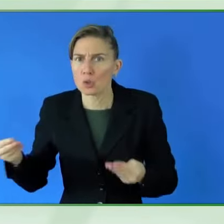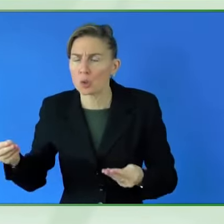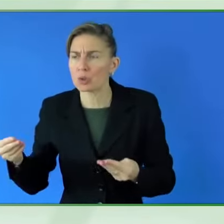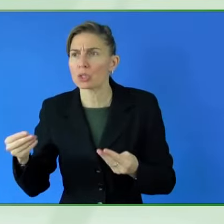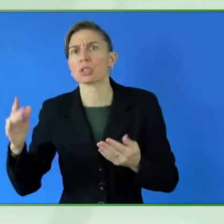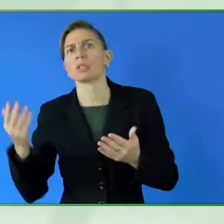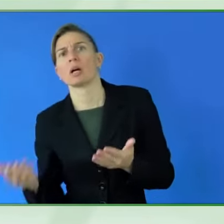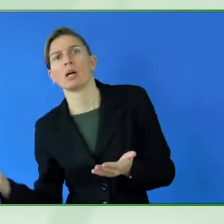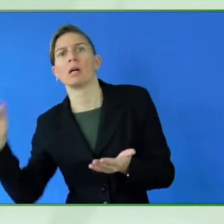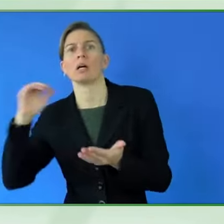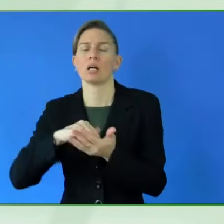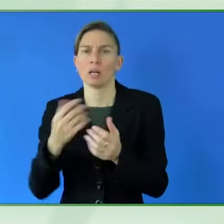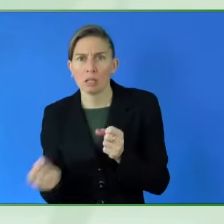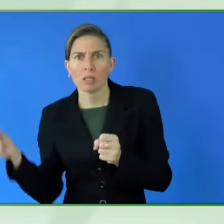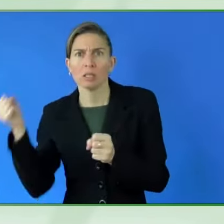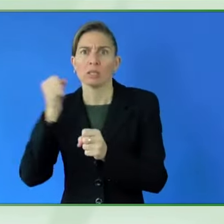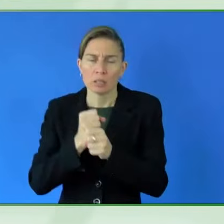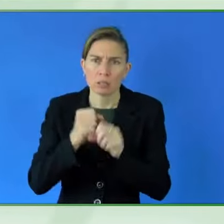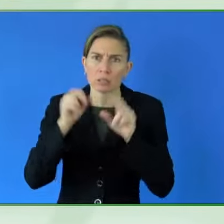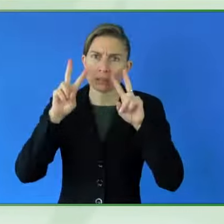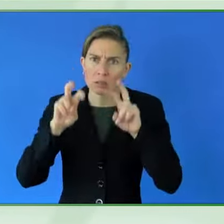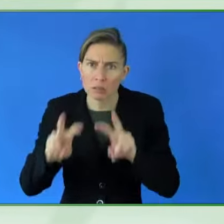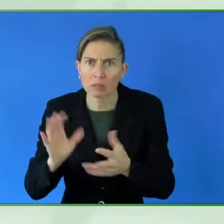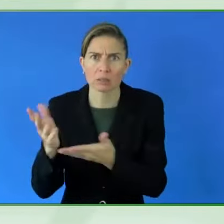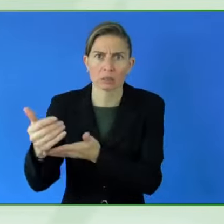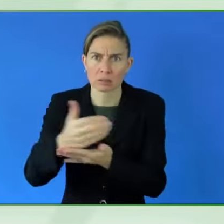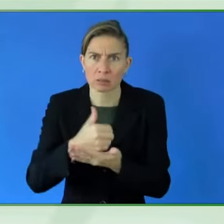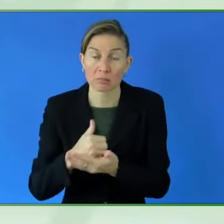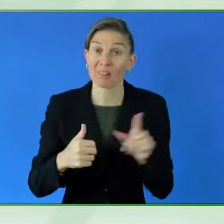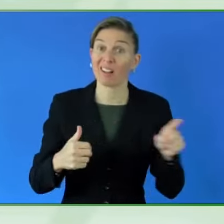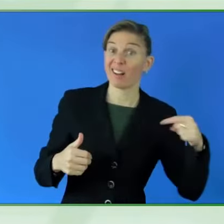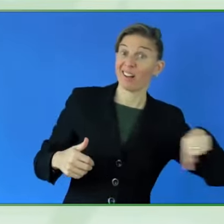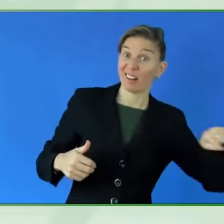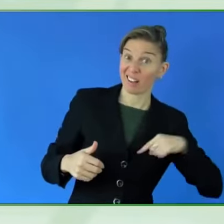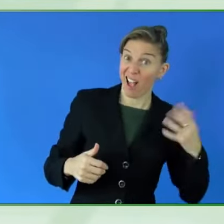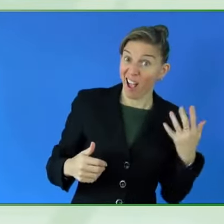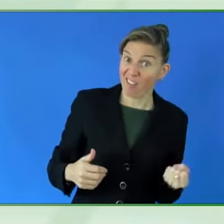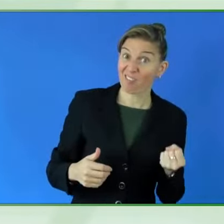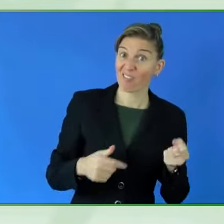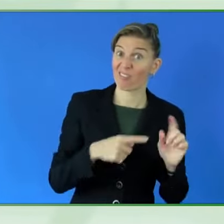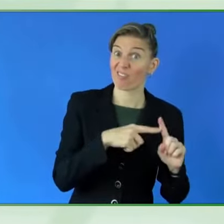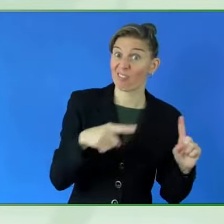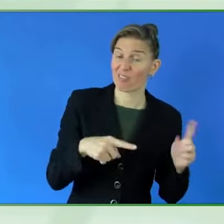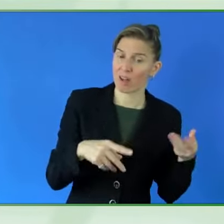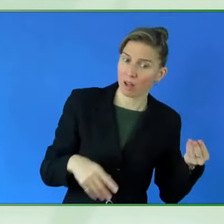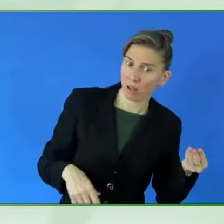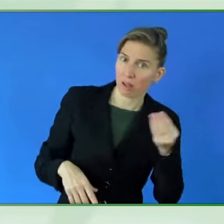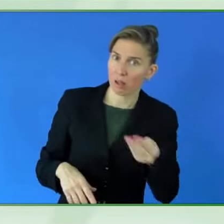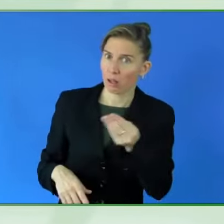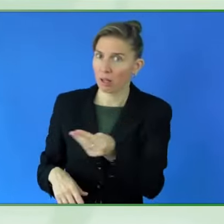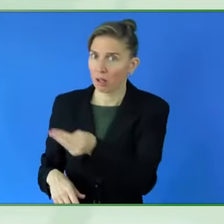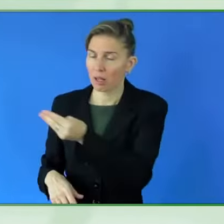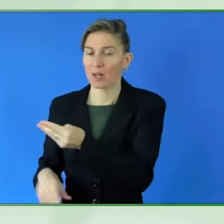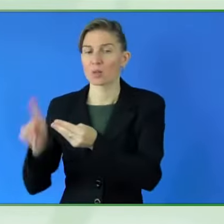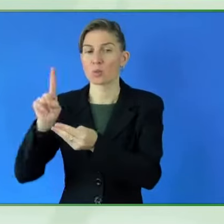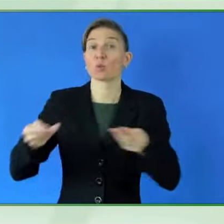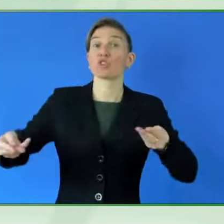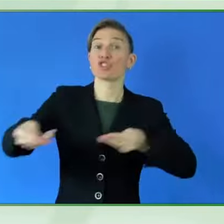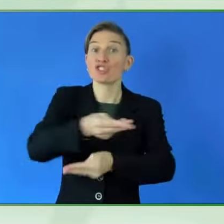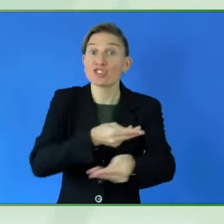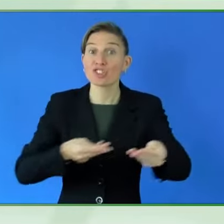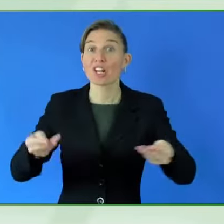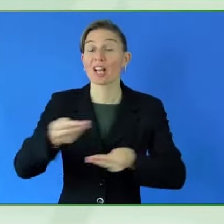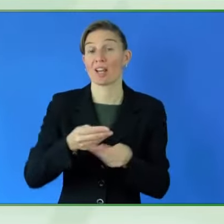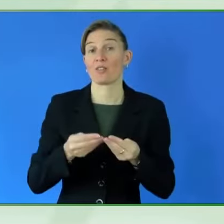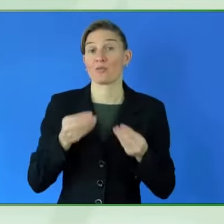maintain this kind of data. But collectively, we can actually do this. And that's why having a shared resource like in